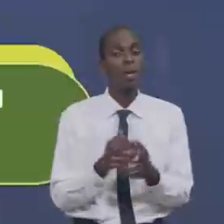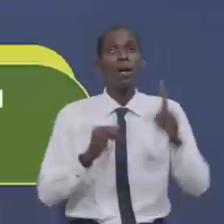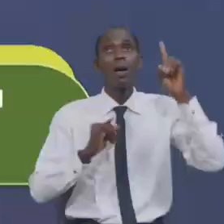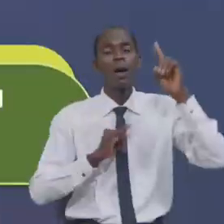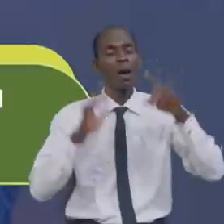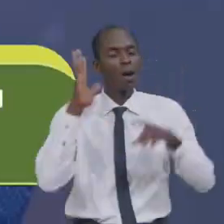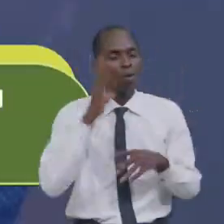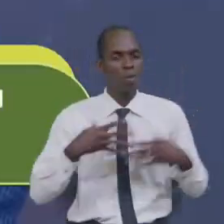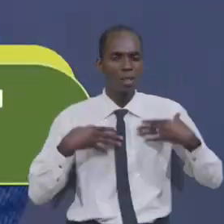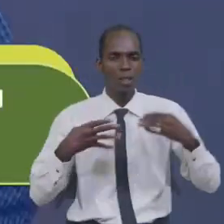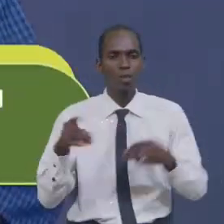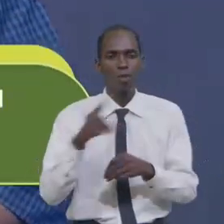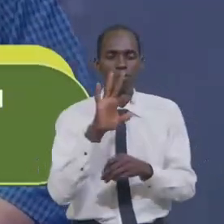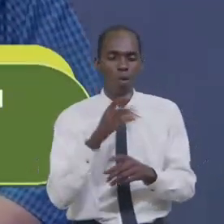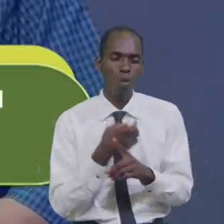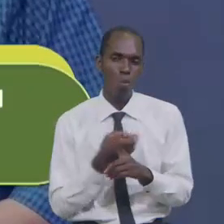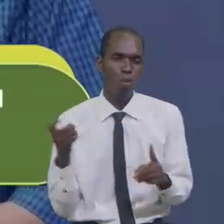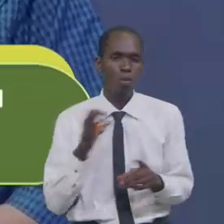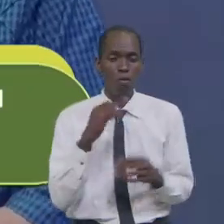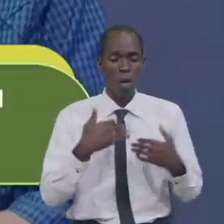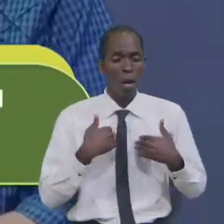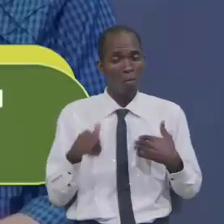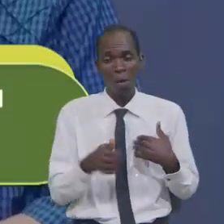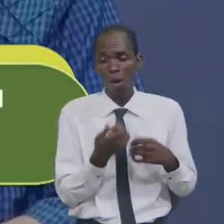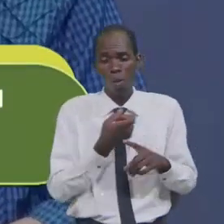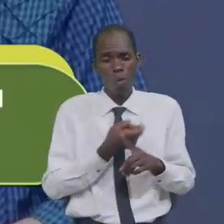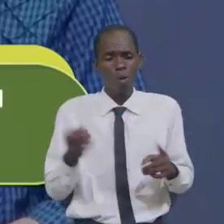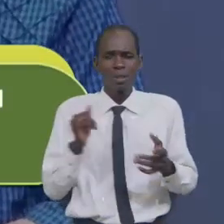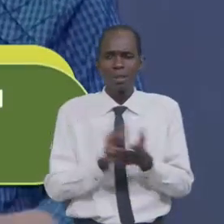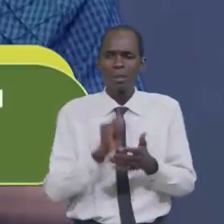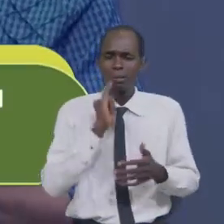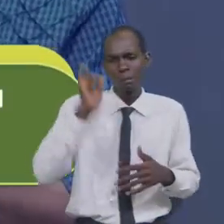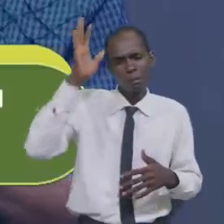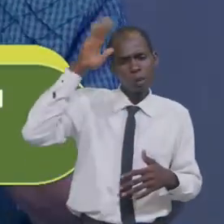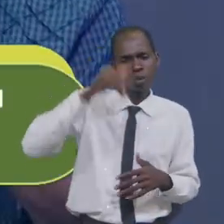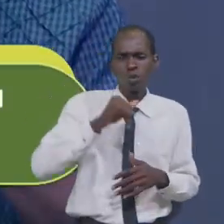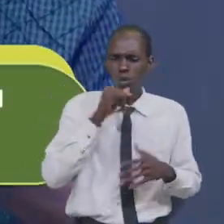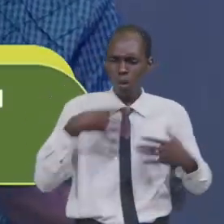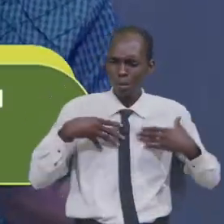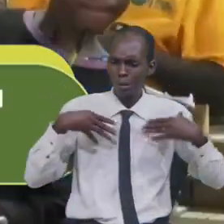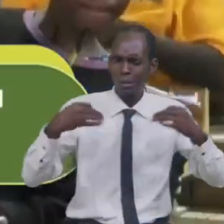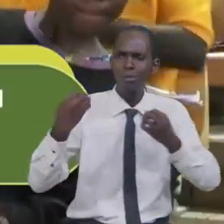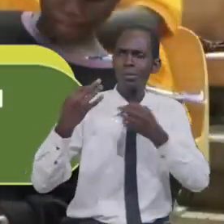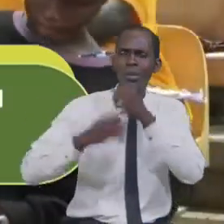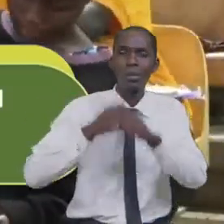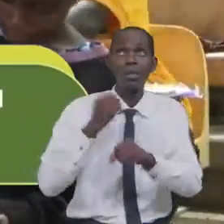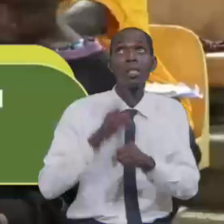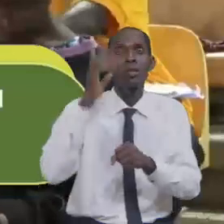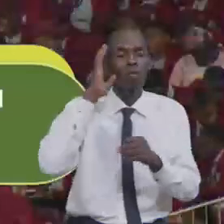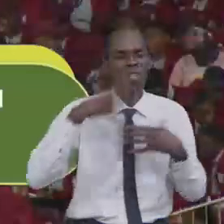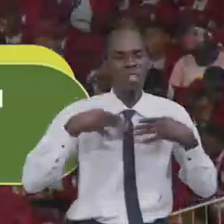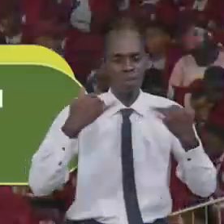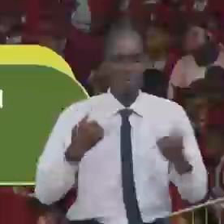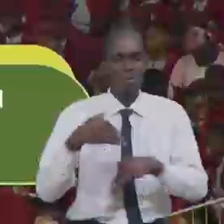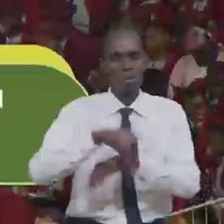thy wounds. If you have any wound that has not healed for many years, it will heal you tonight. If you